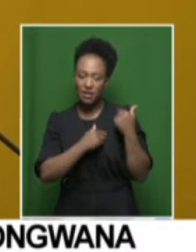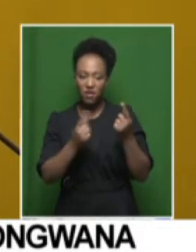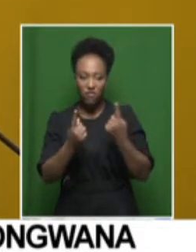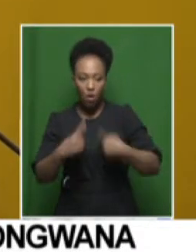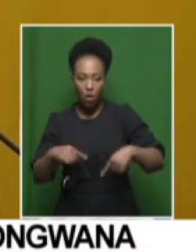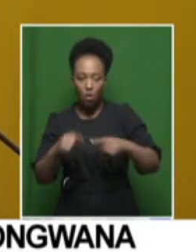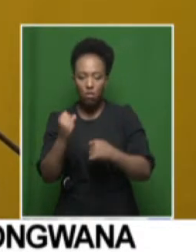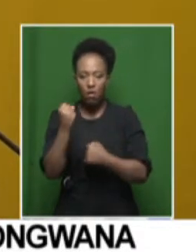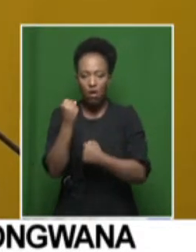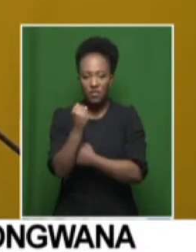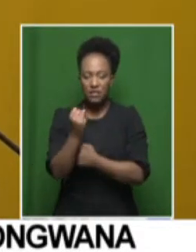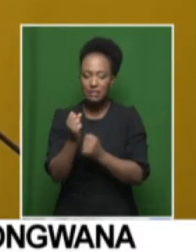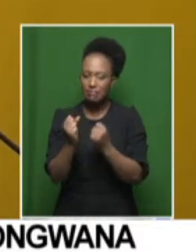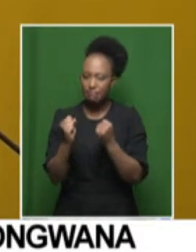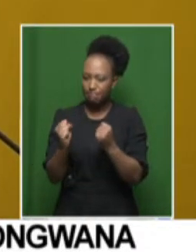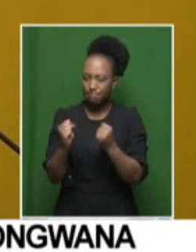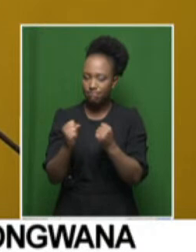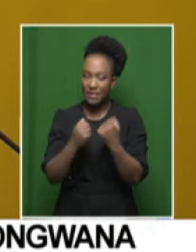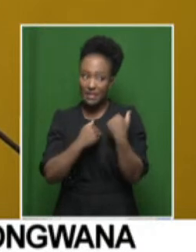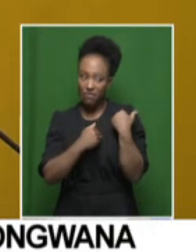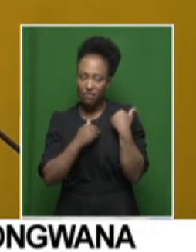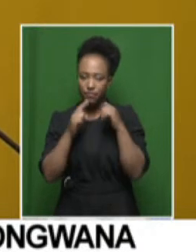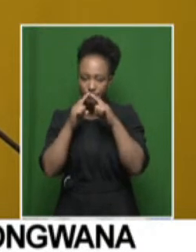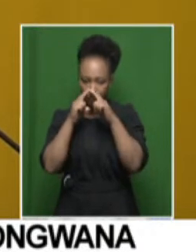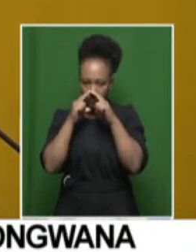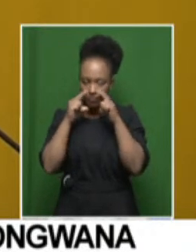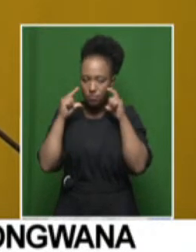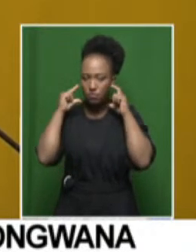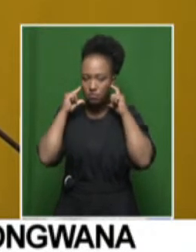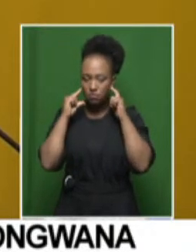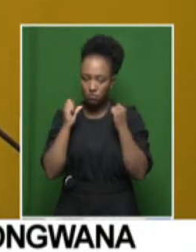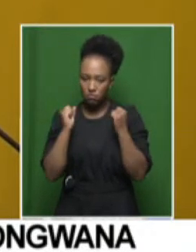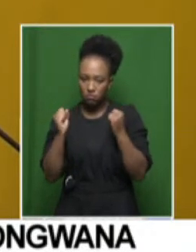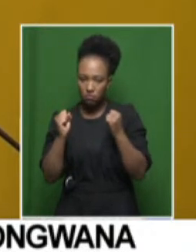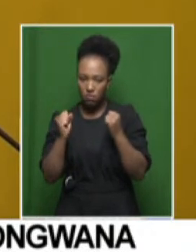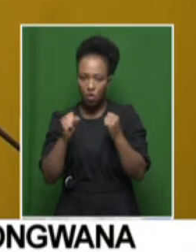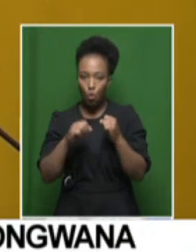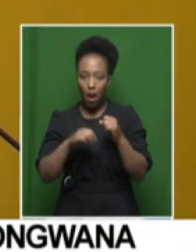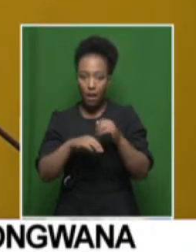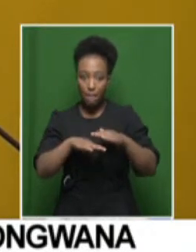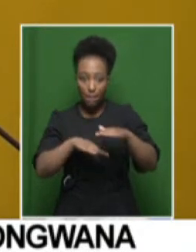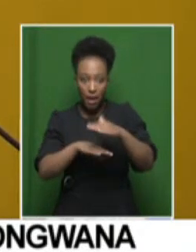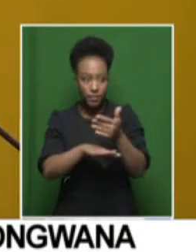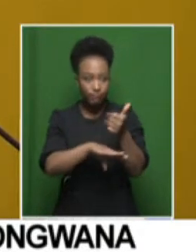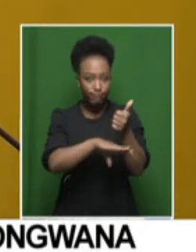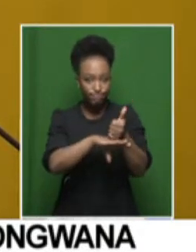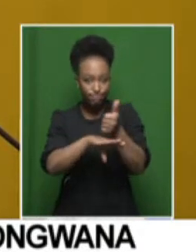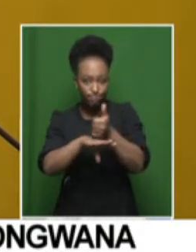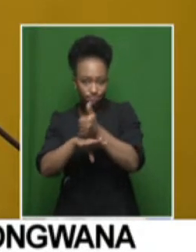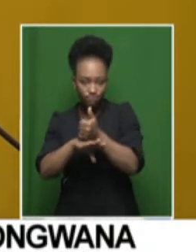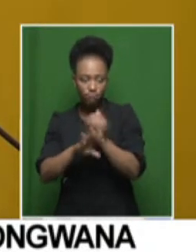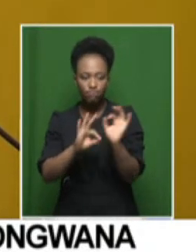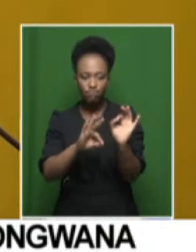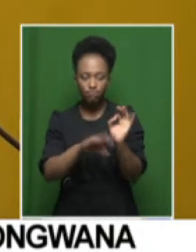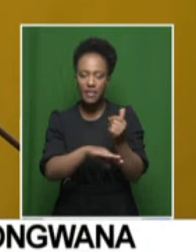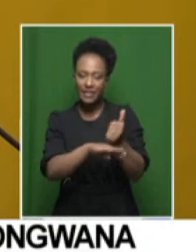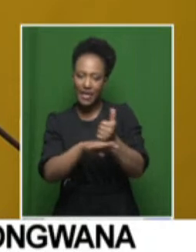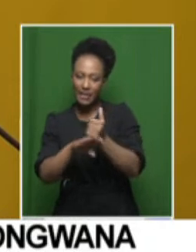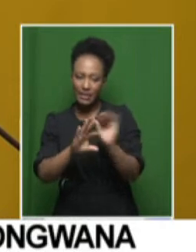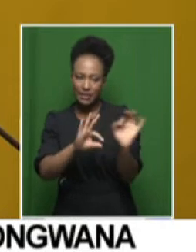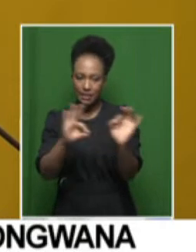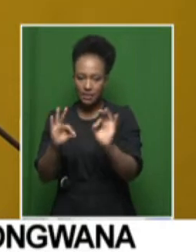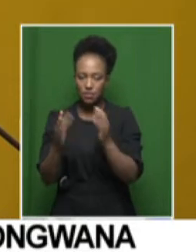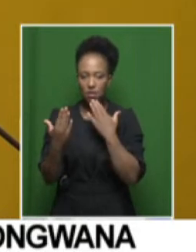please keep your mask on and sit in your designated area. Thank you. The